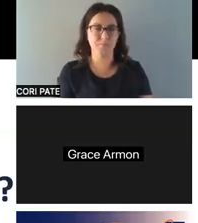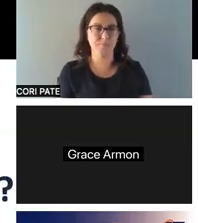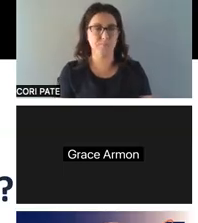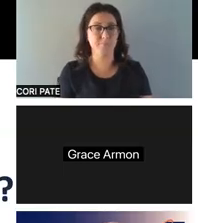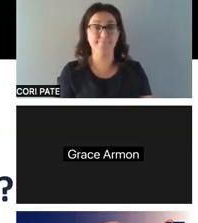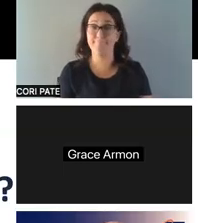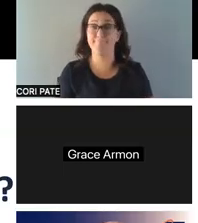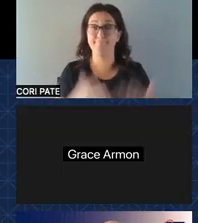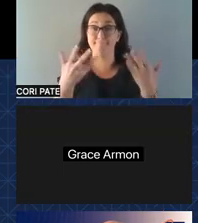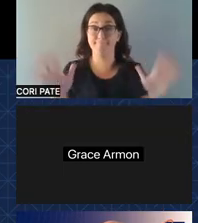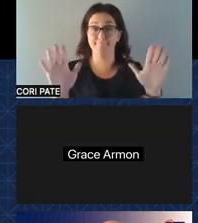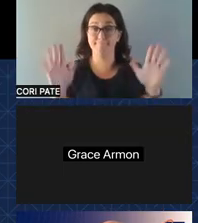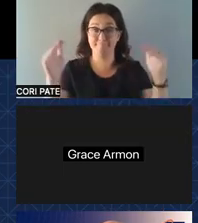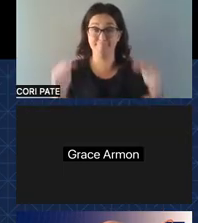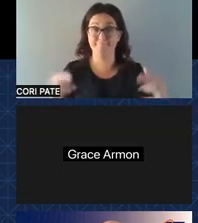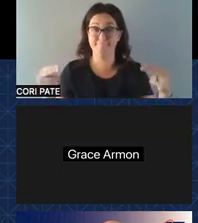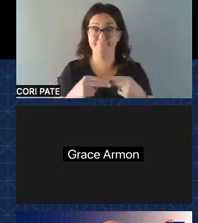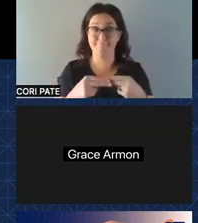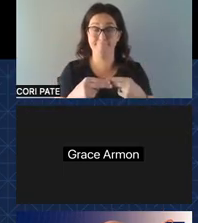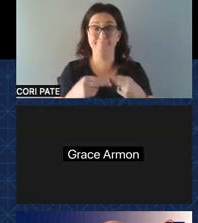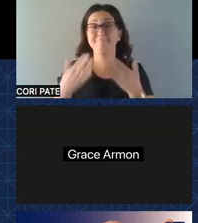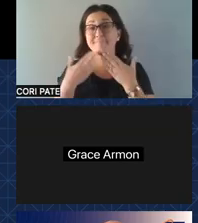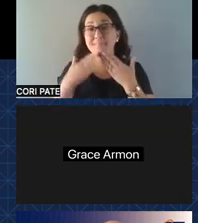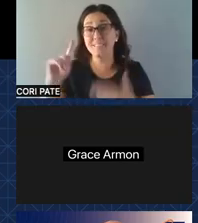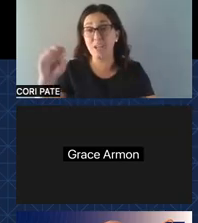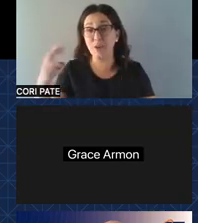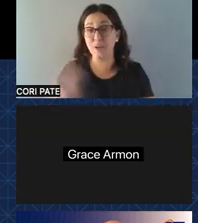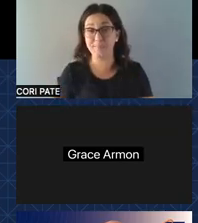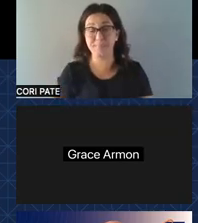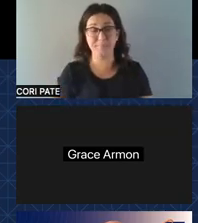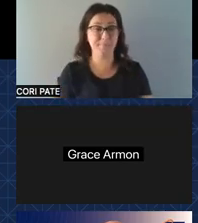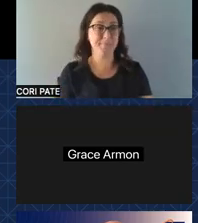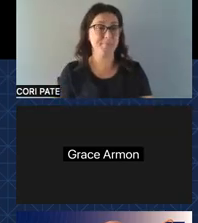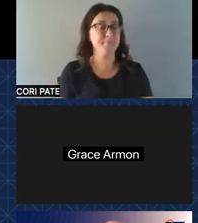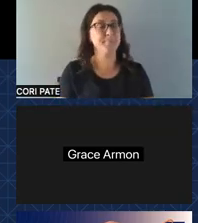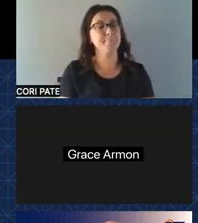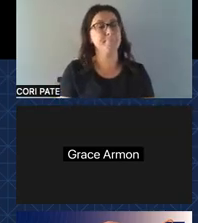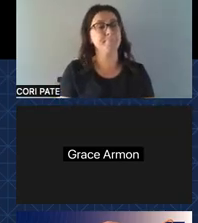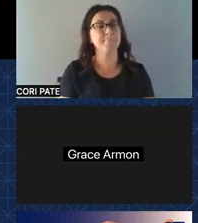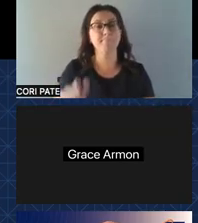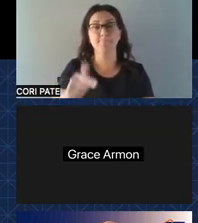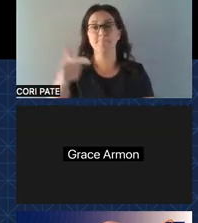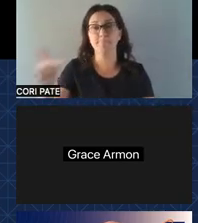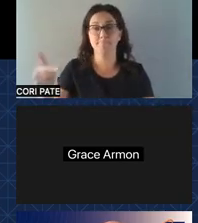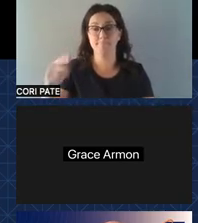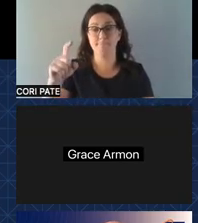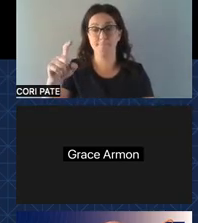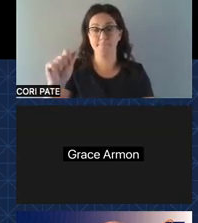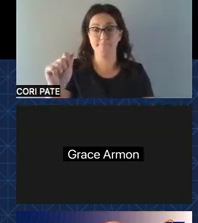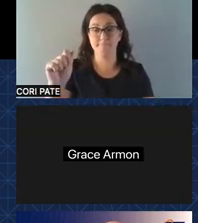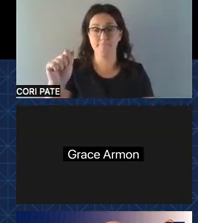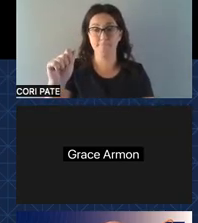Okay, we can move to the next slide. Tara, thank you for that. I am going to pass this over to Xiaolei.